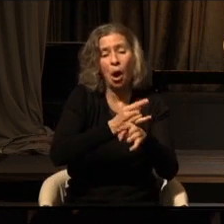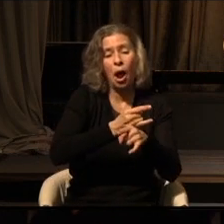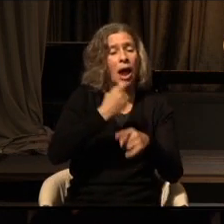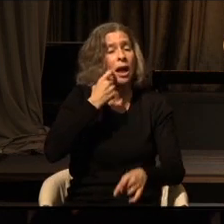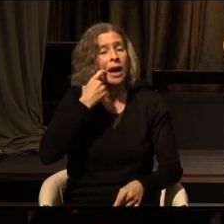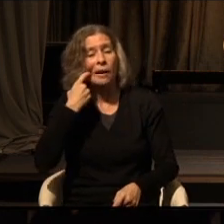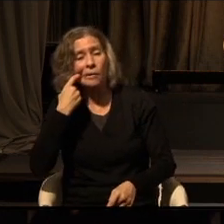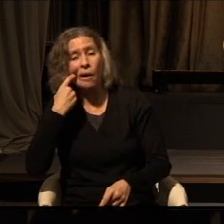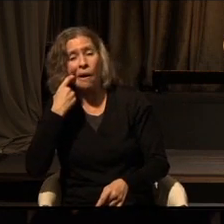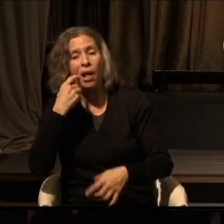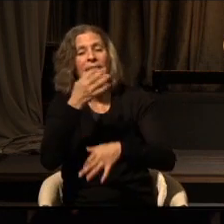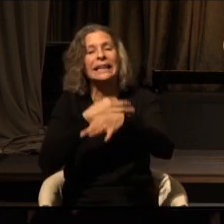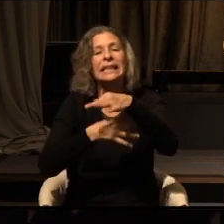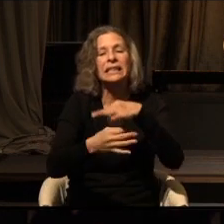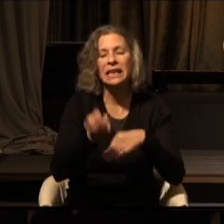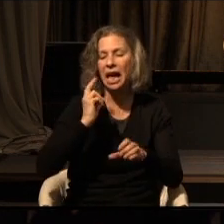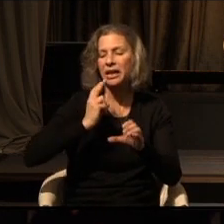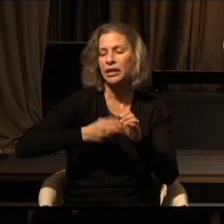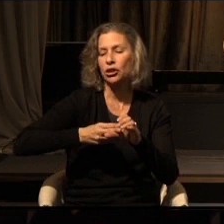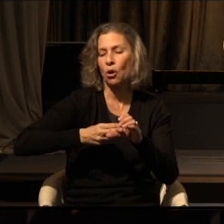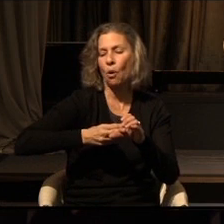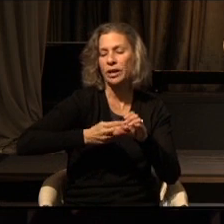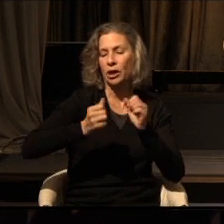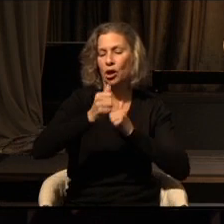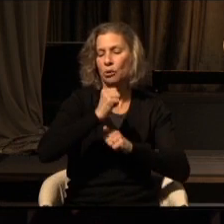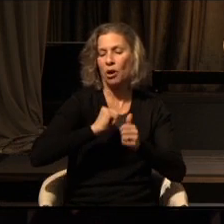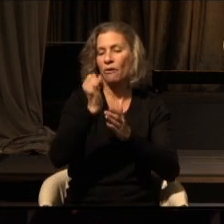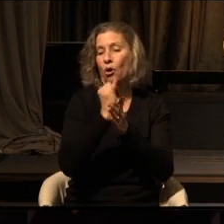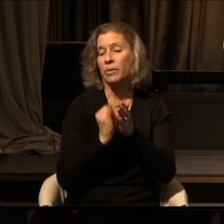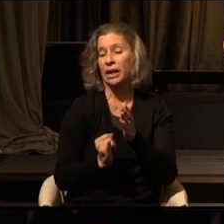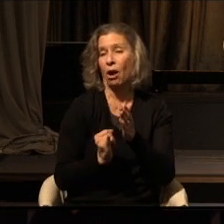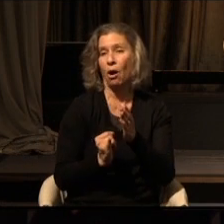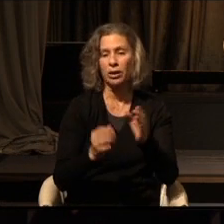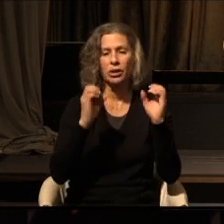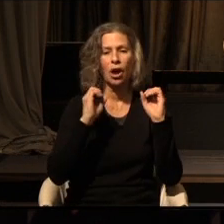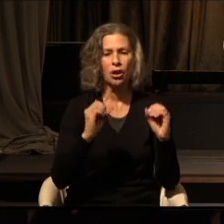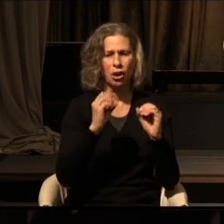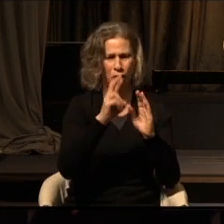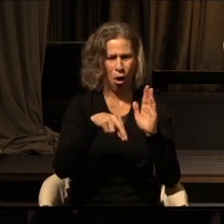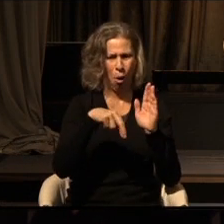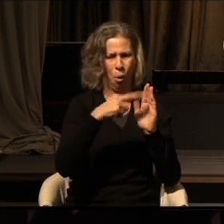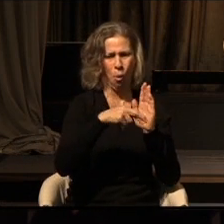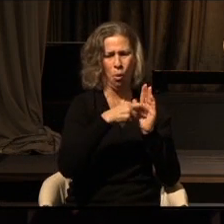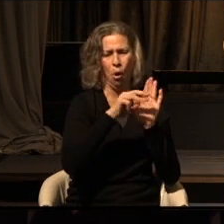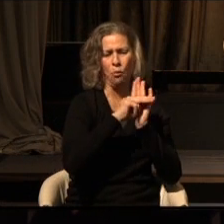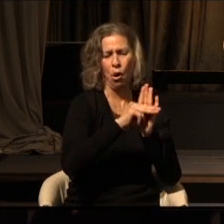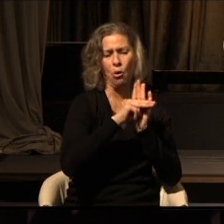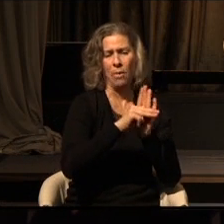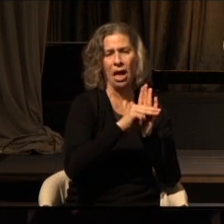arts. Lacking a cultural role model, he assimilates for the most part. He